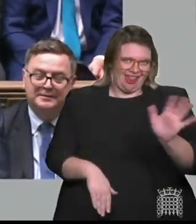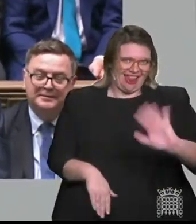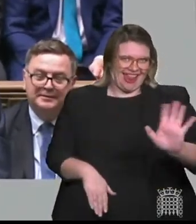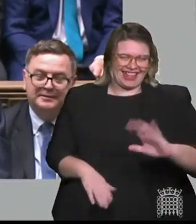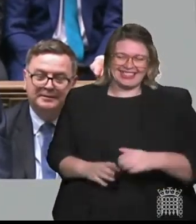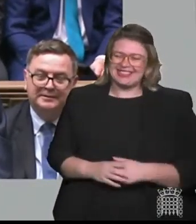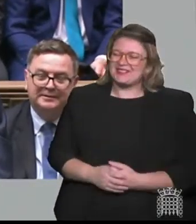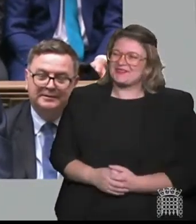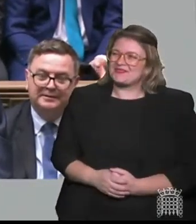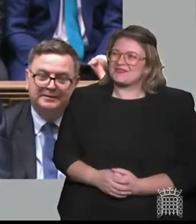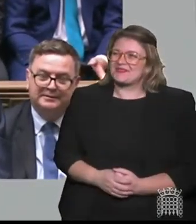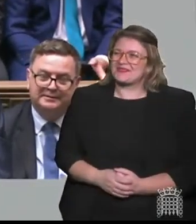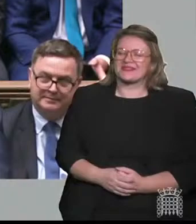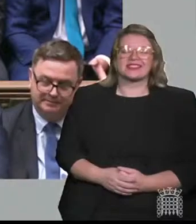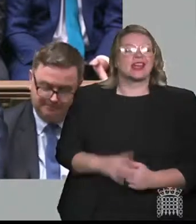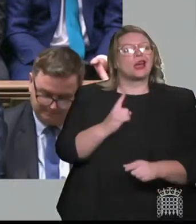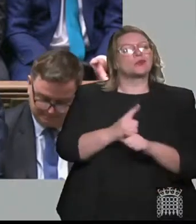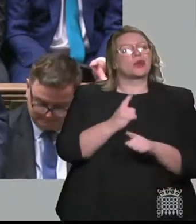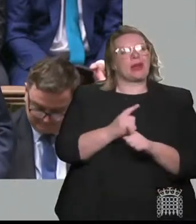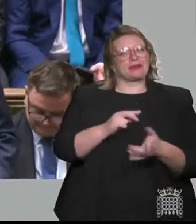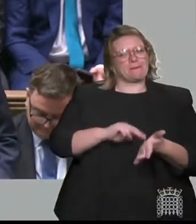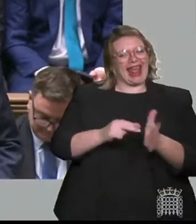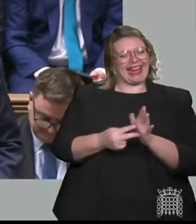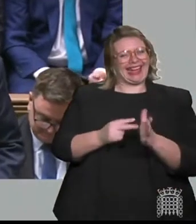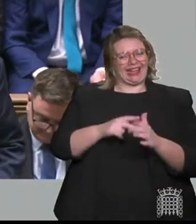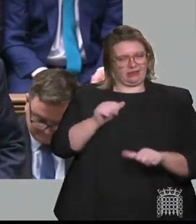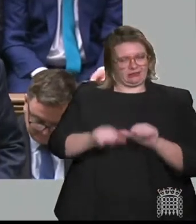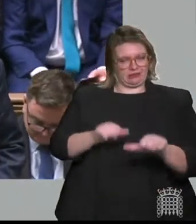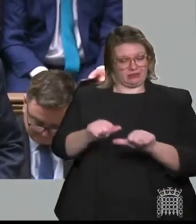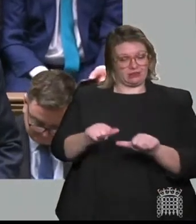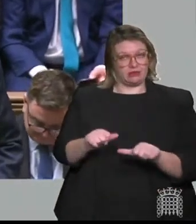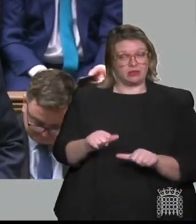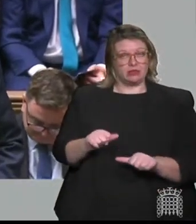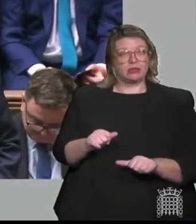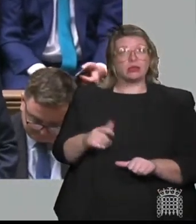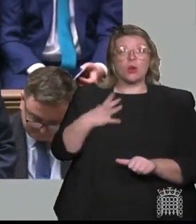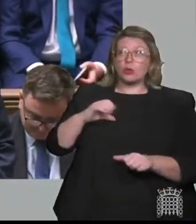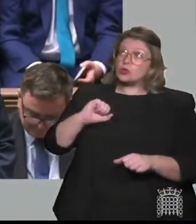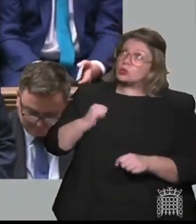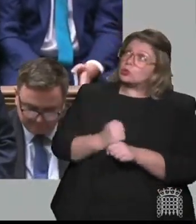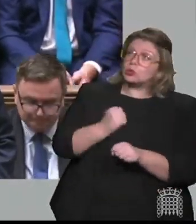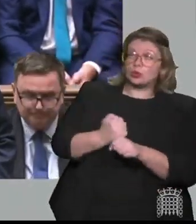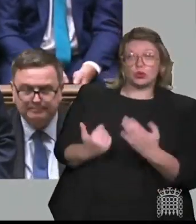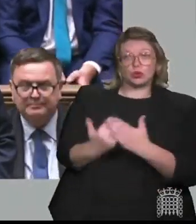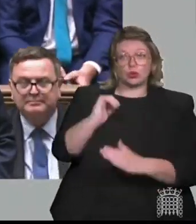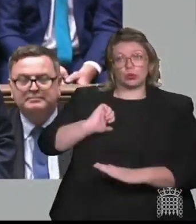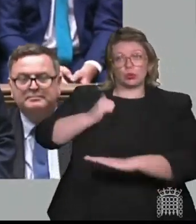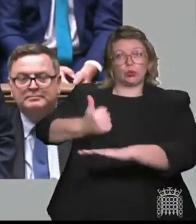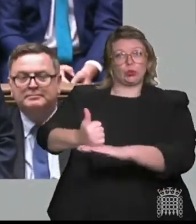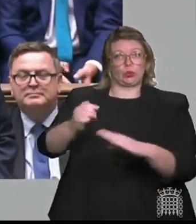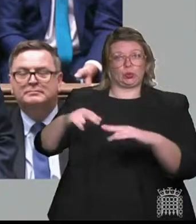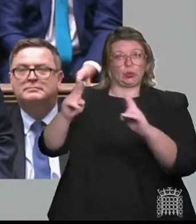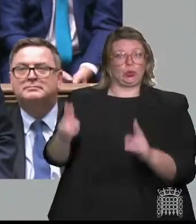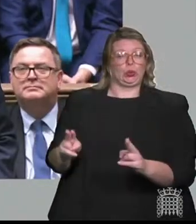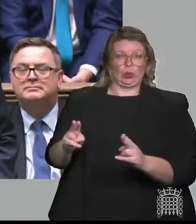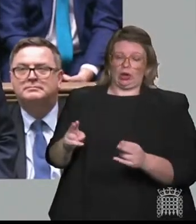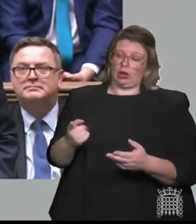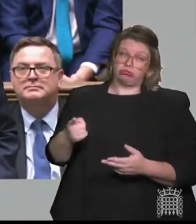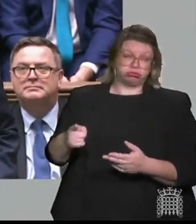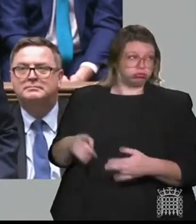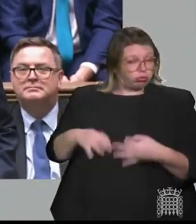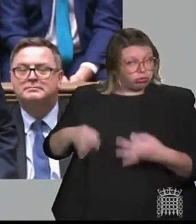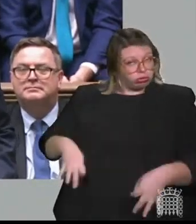I move on to planning. It takes too long to approve infrastructure projects and business planning